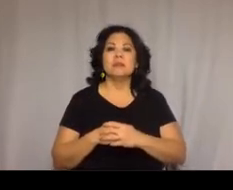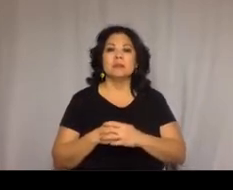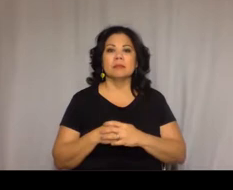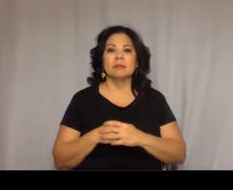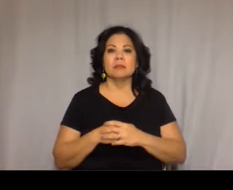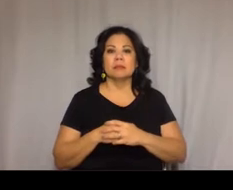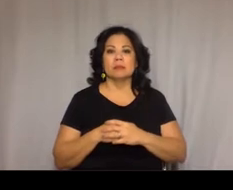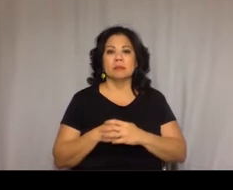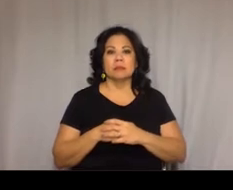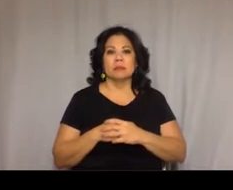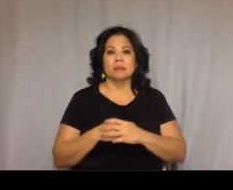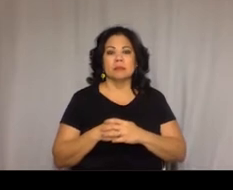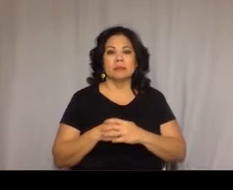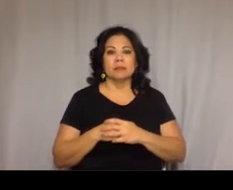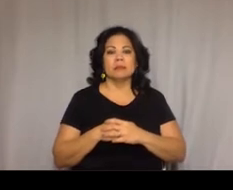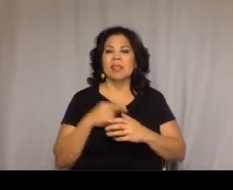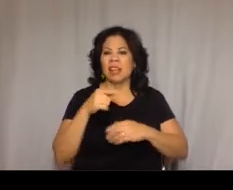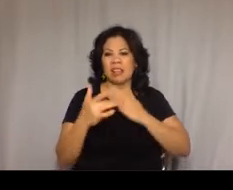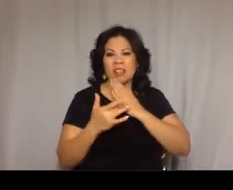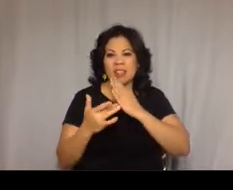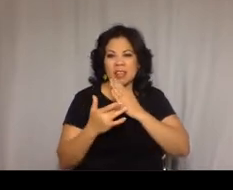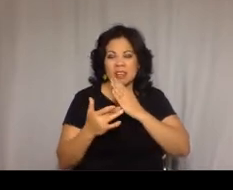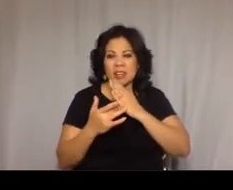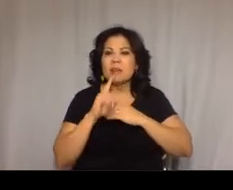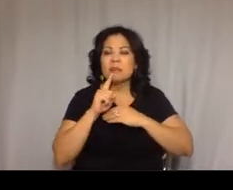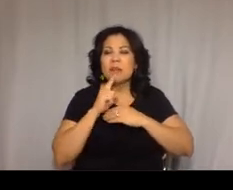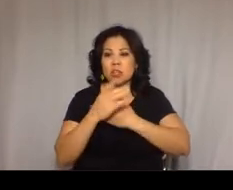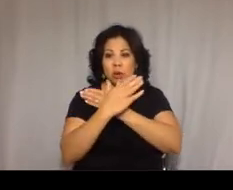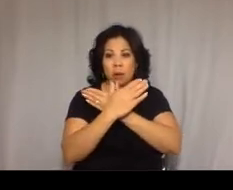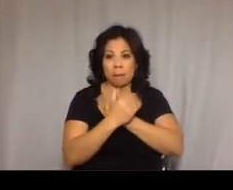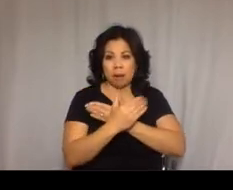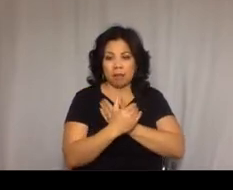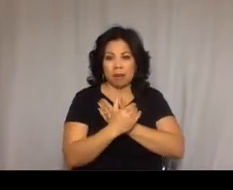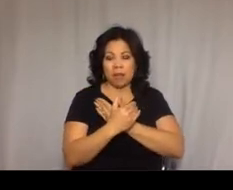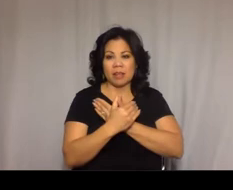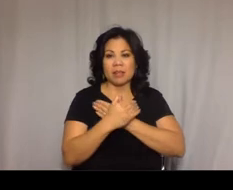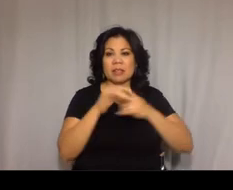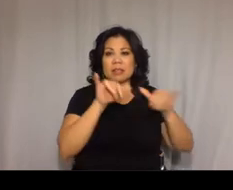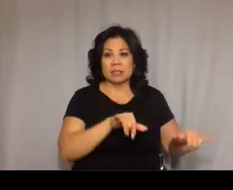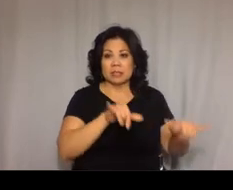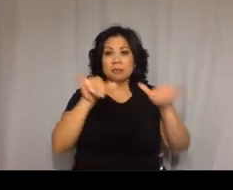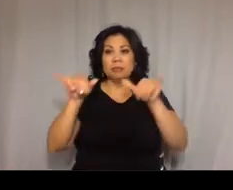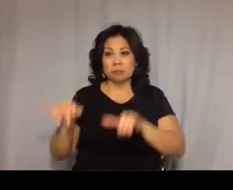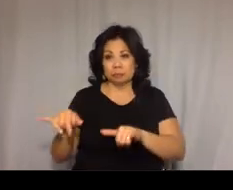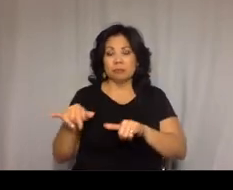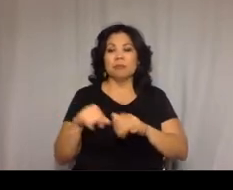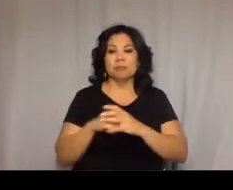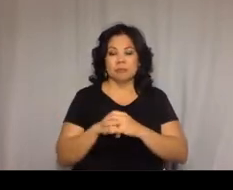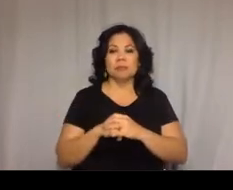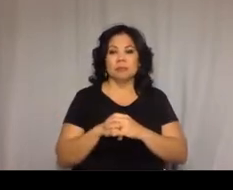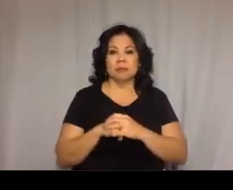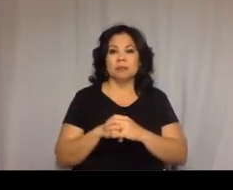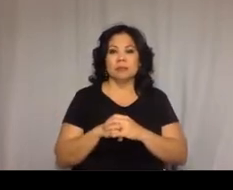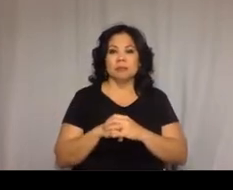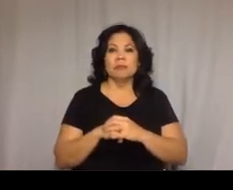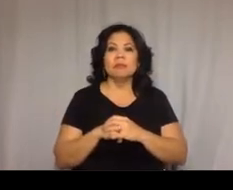sneaky way to make sure that our butterfly is symmetrical. Okay, here we go. Make my diagonal